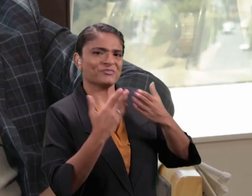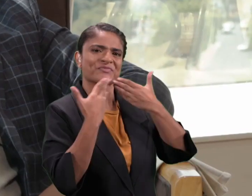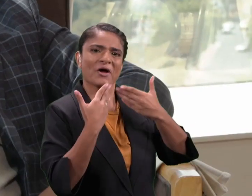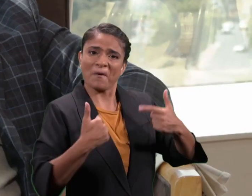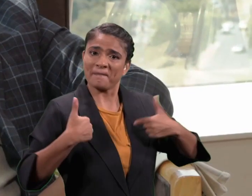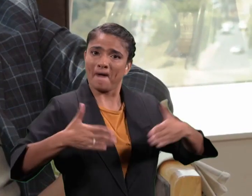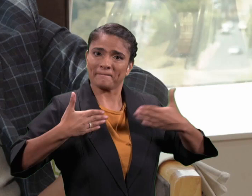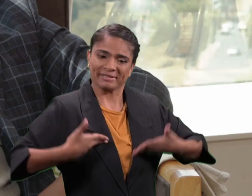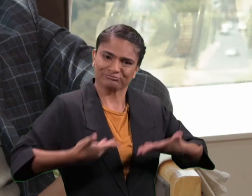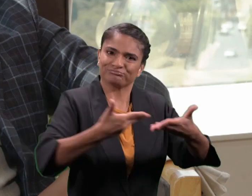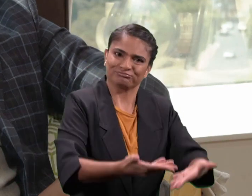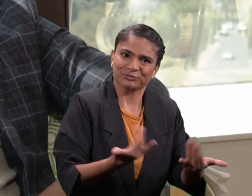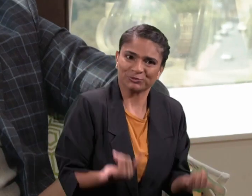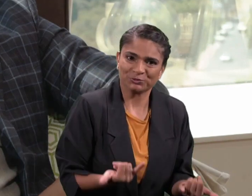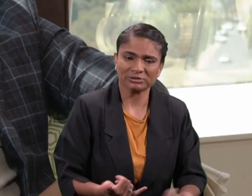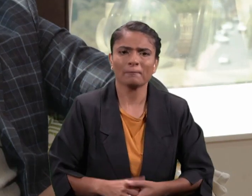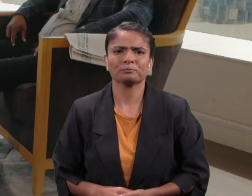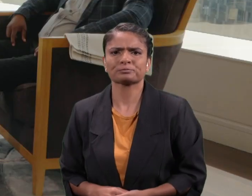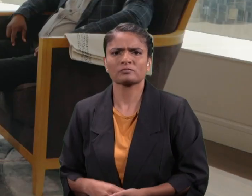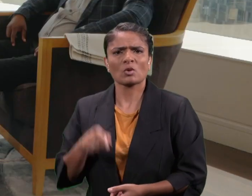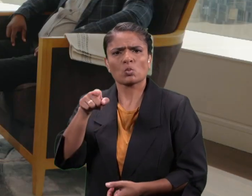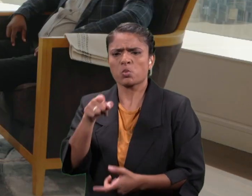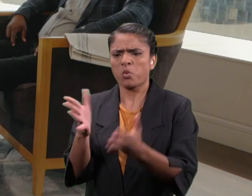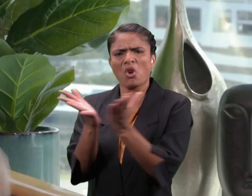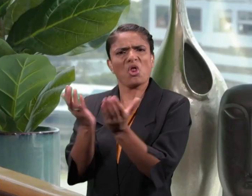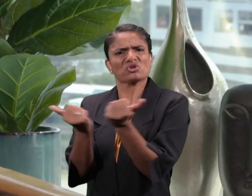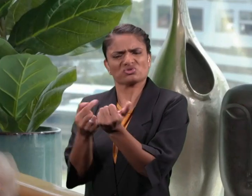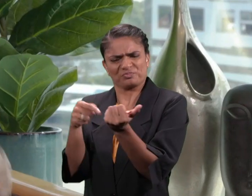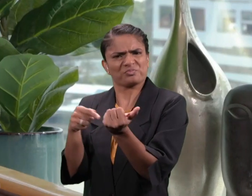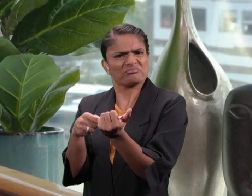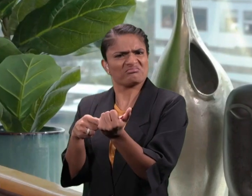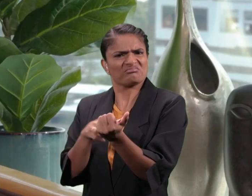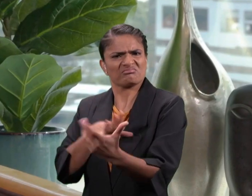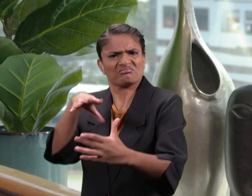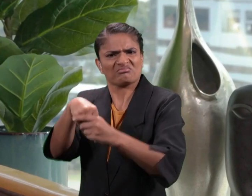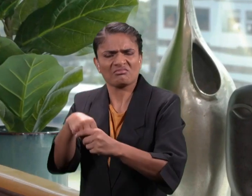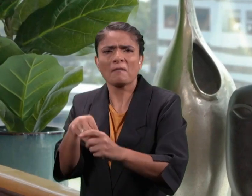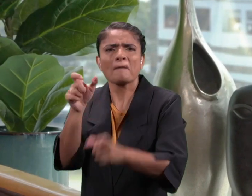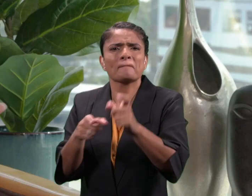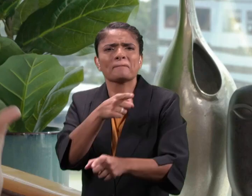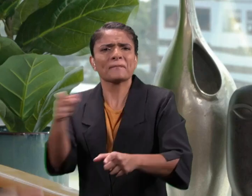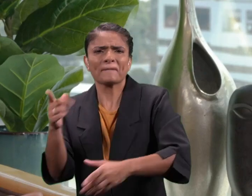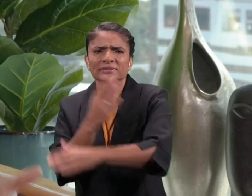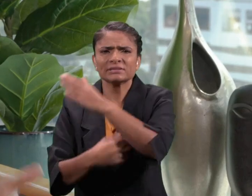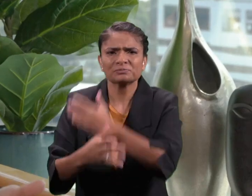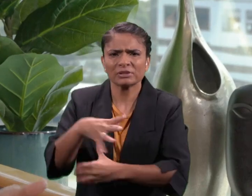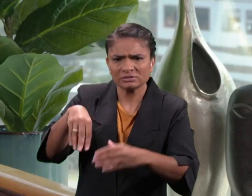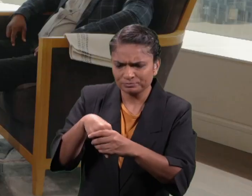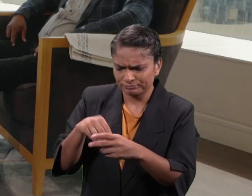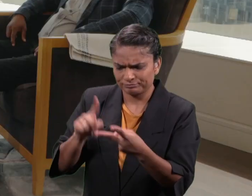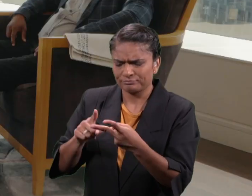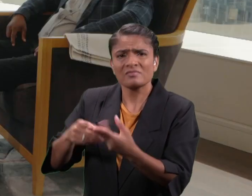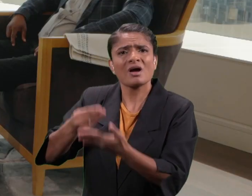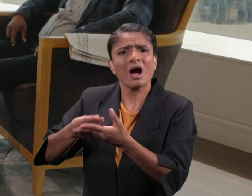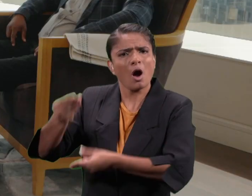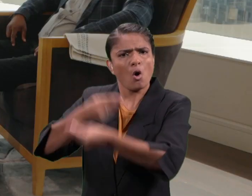you, Helga. I'm happy to be on your show. Where and how do learnerships fit into the aspirations of persons with disabilities